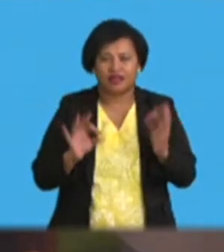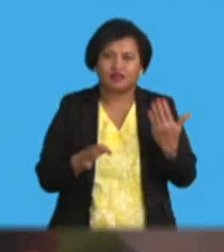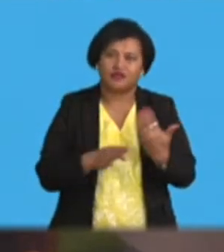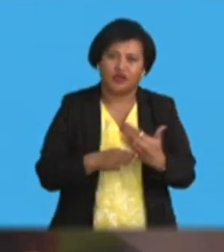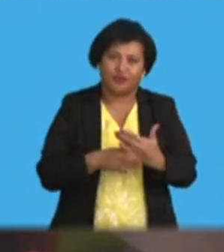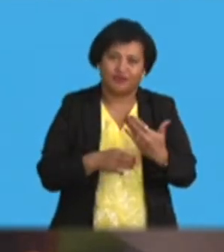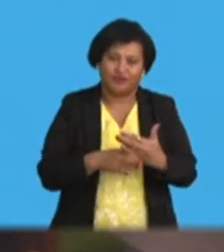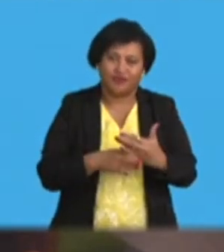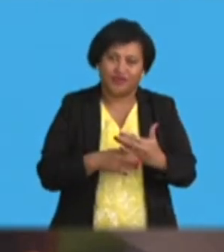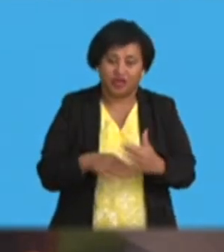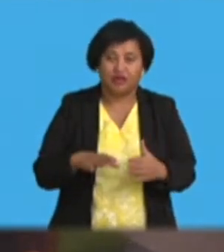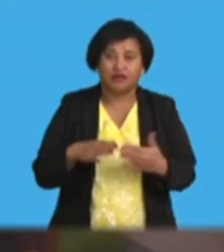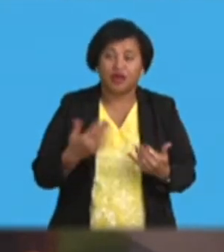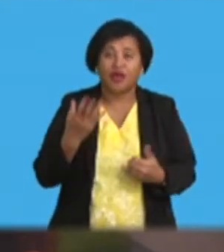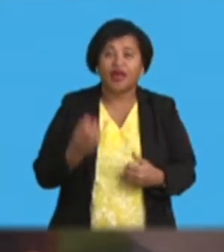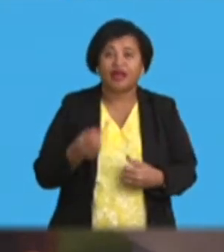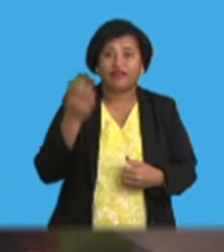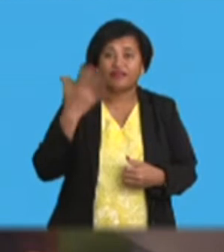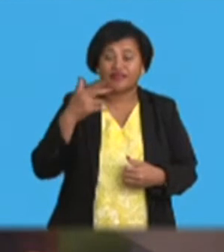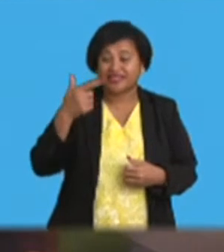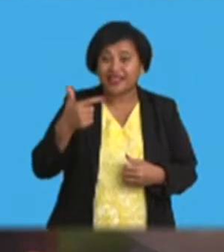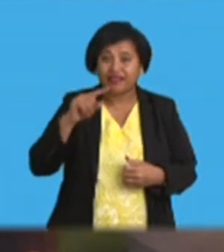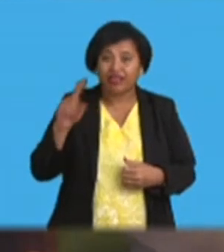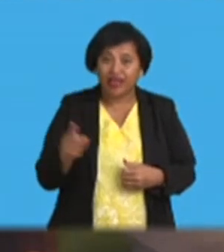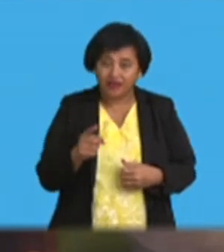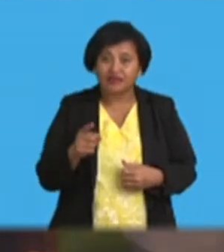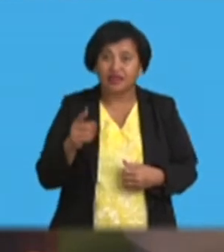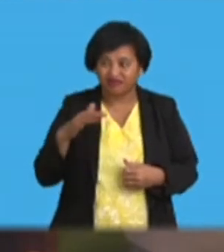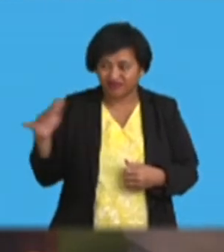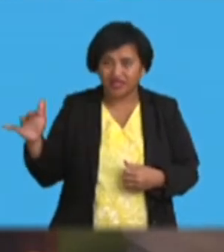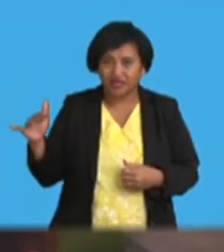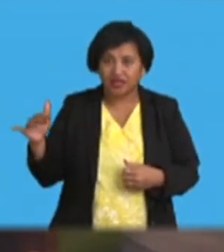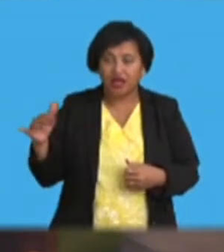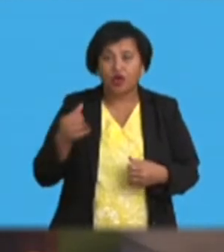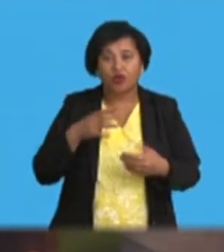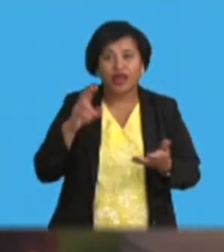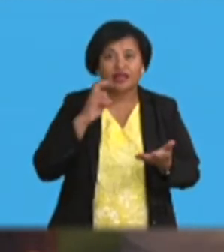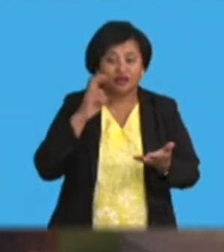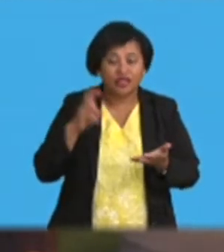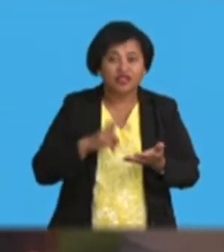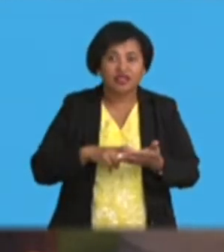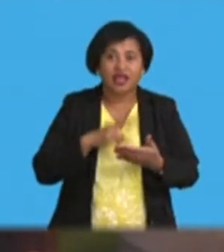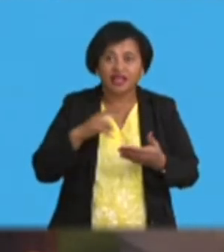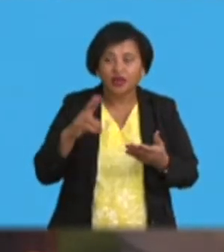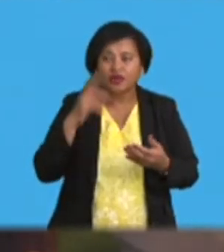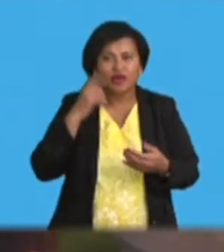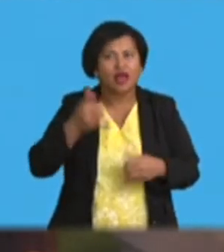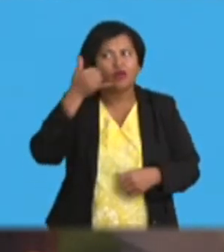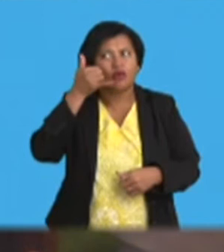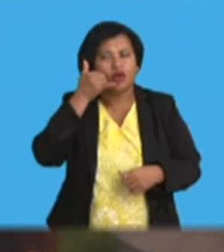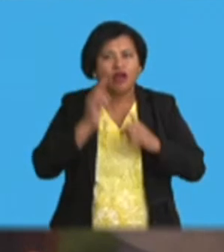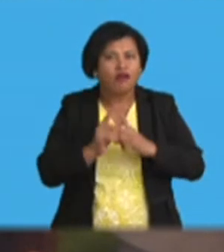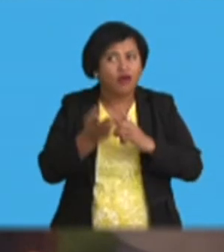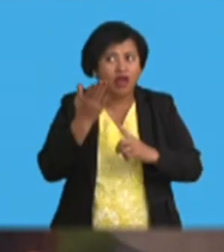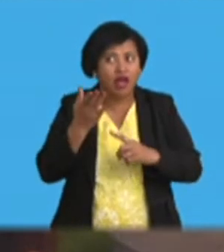to 57,962 that were registered. We've gone through an exercise of cleaning that data, calling them up to make sure that